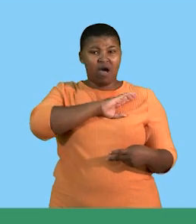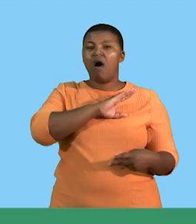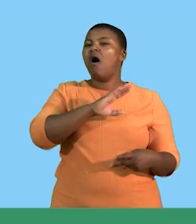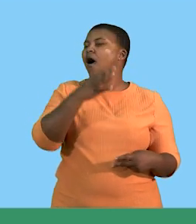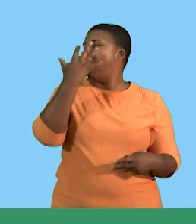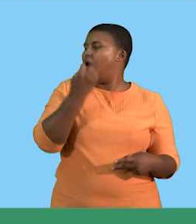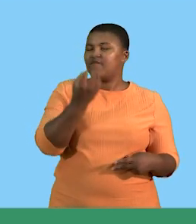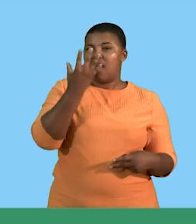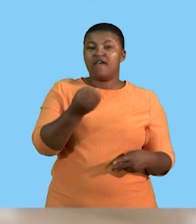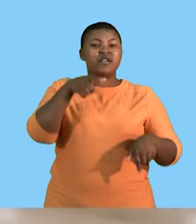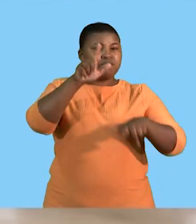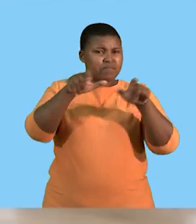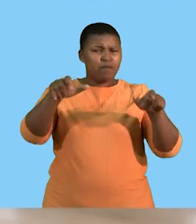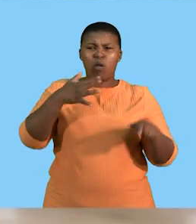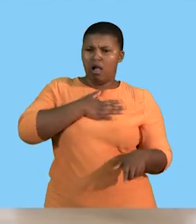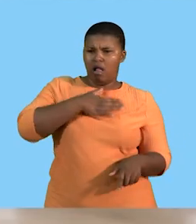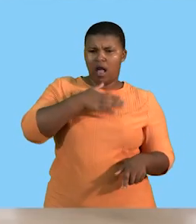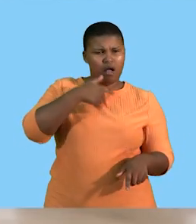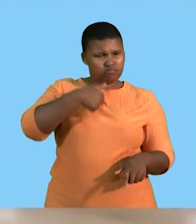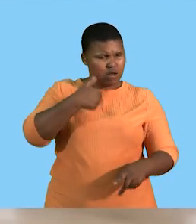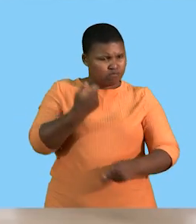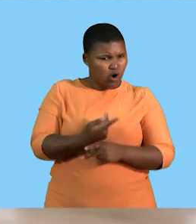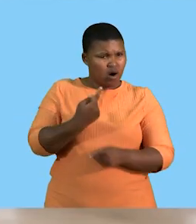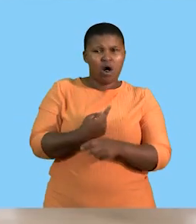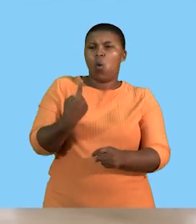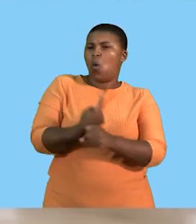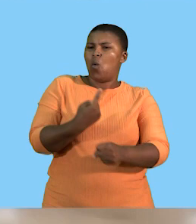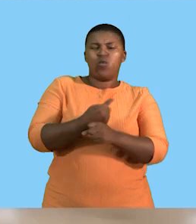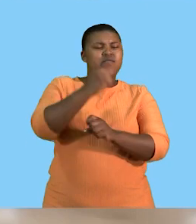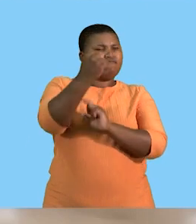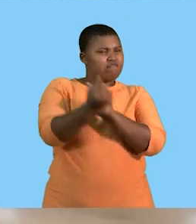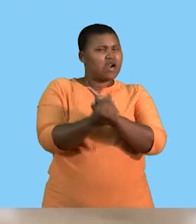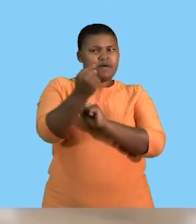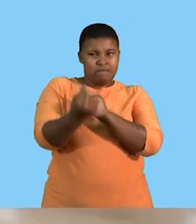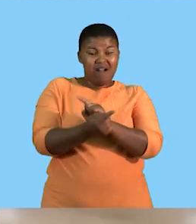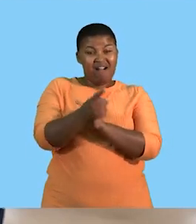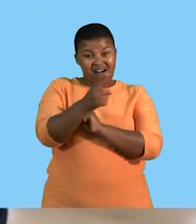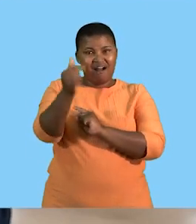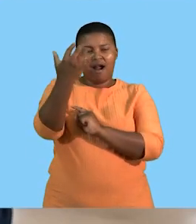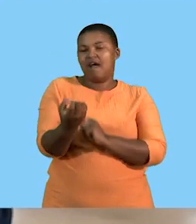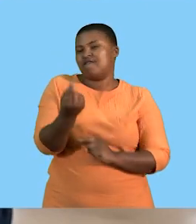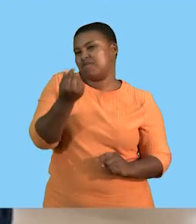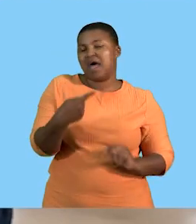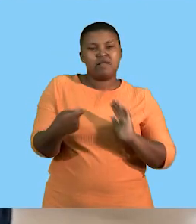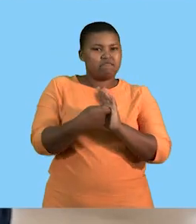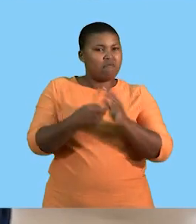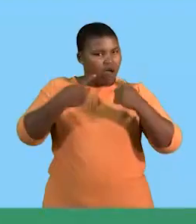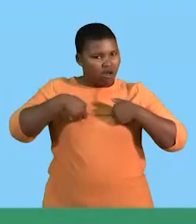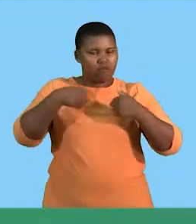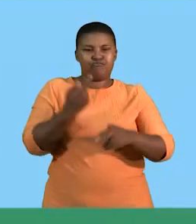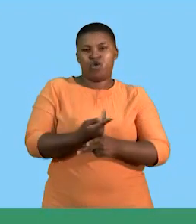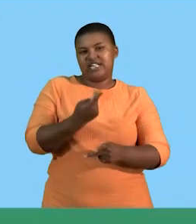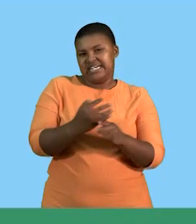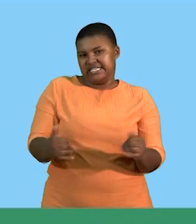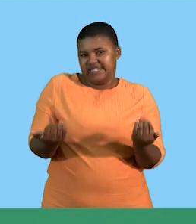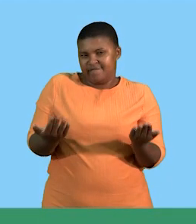always come back to our business to buy our product again and again. And they are the people who have the money to buy